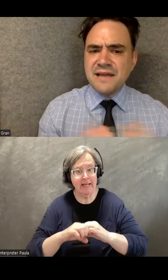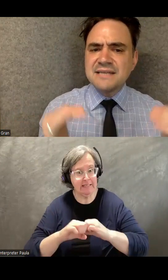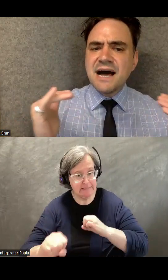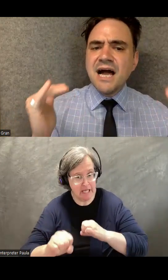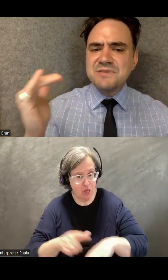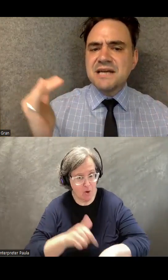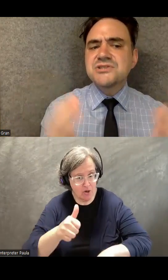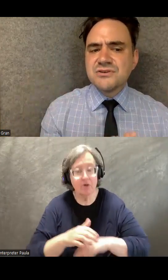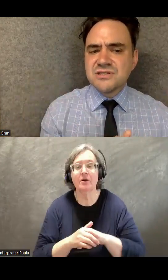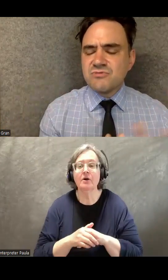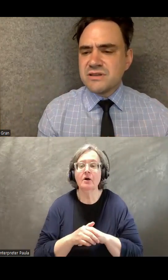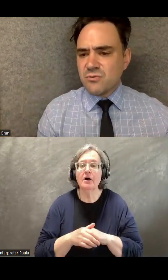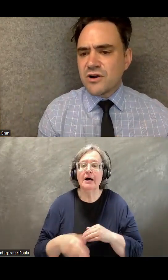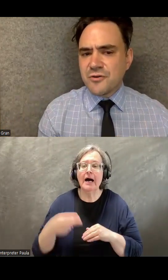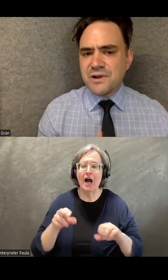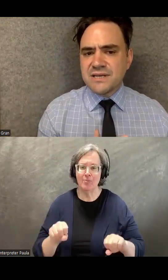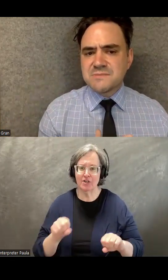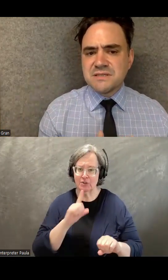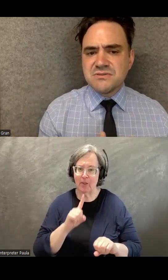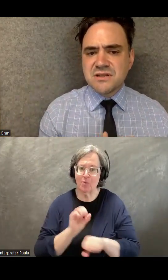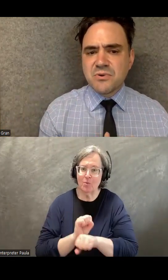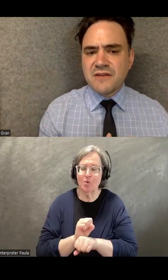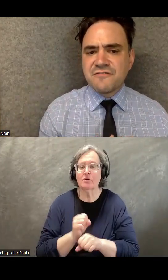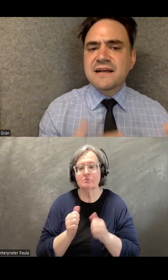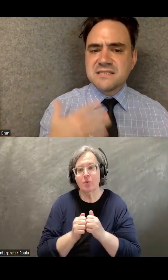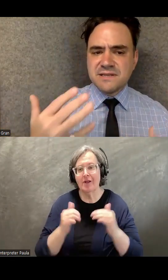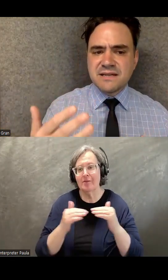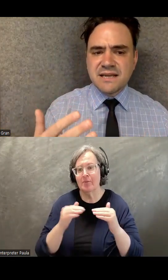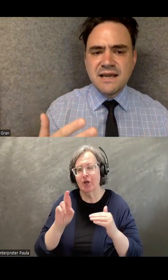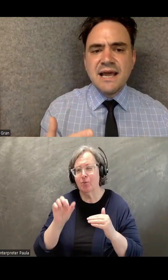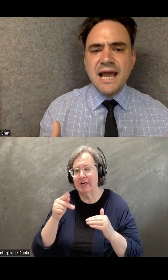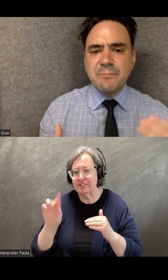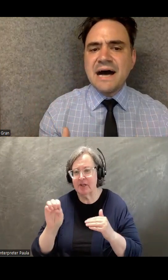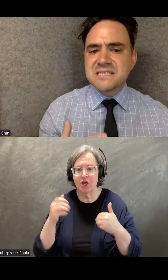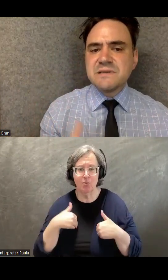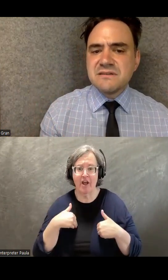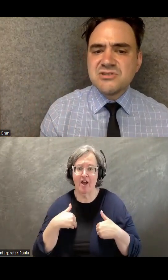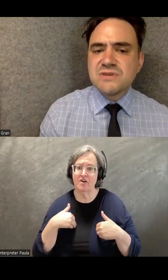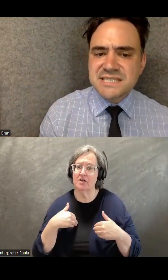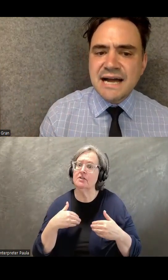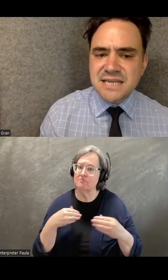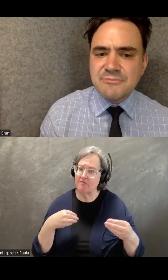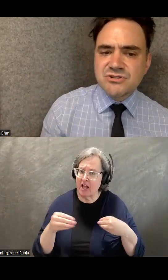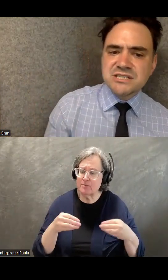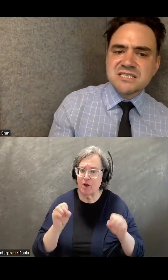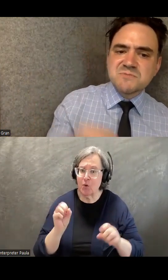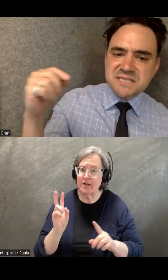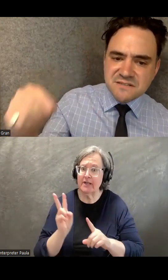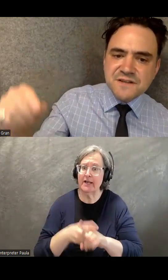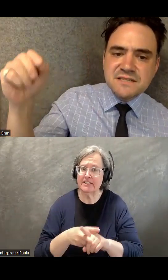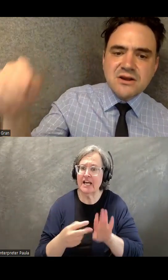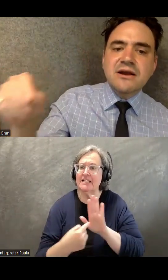And then it has a high potential to really work for peer respite due to the broad flexibility and possibility to assign